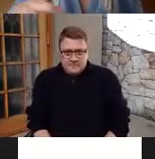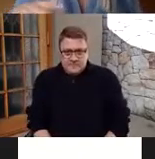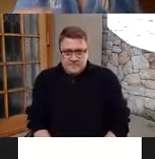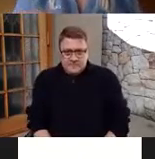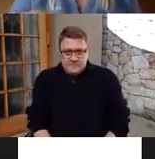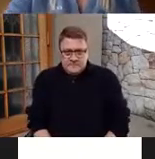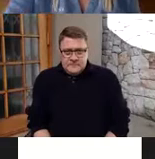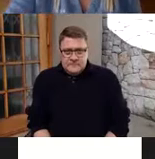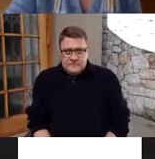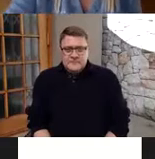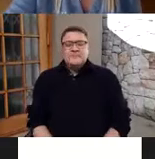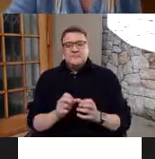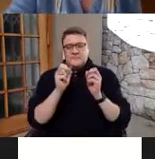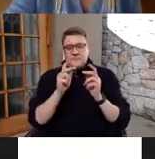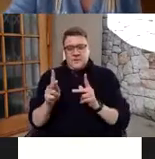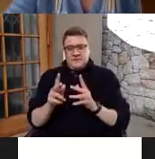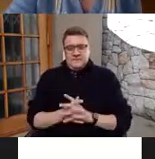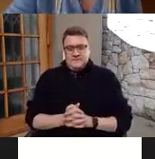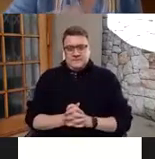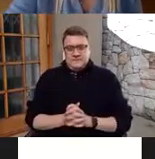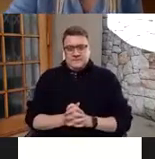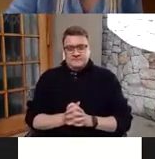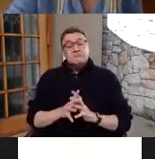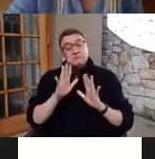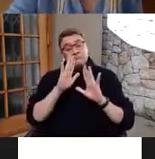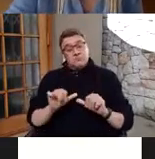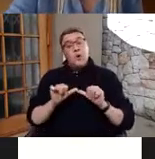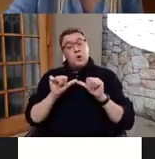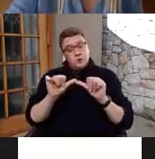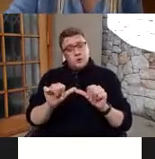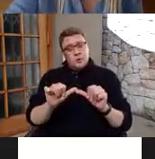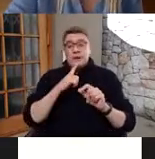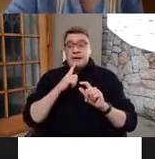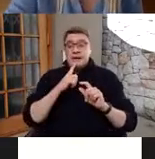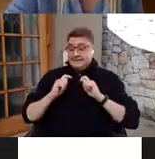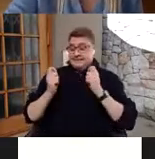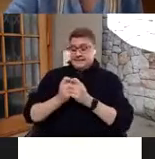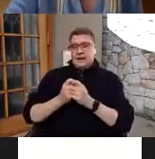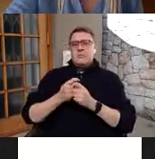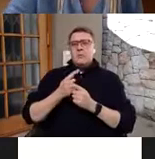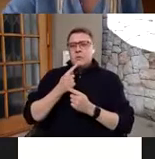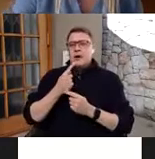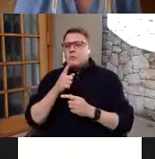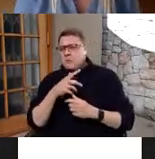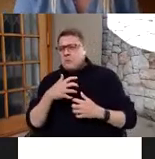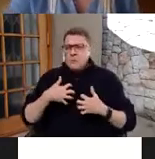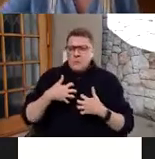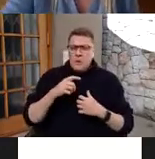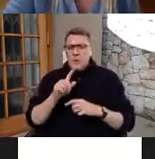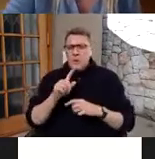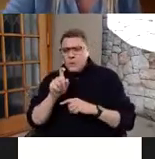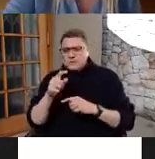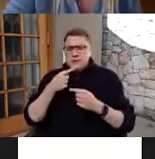Okay, so as we continue, our team will keep answering those questions of those